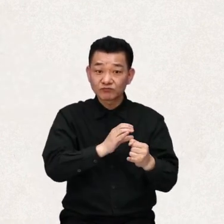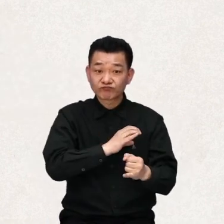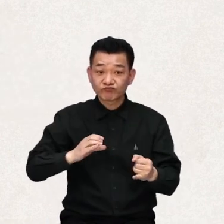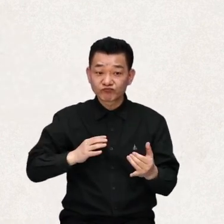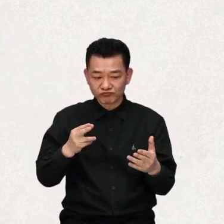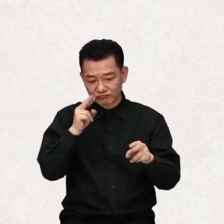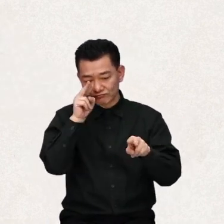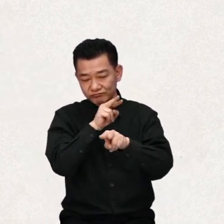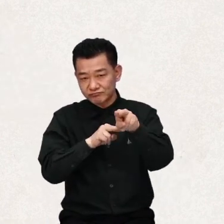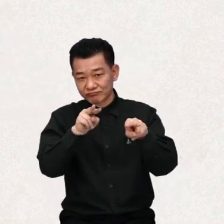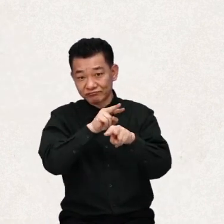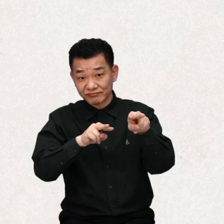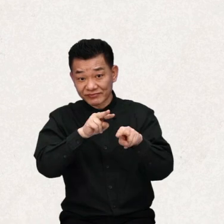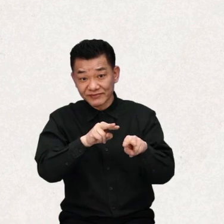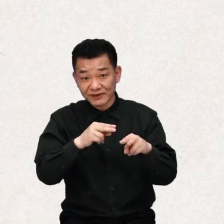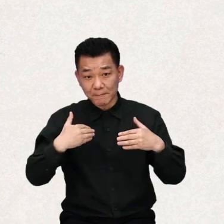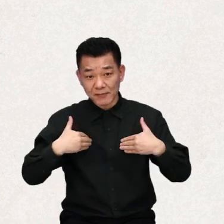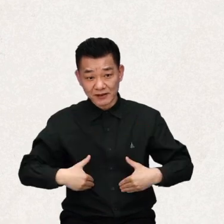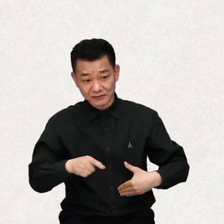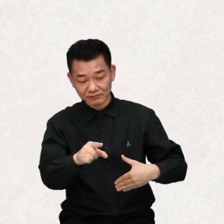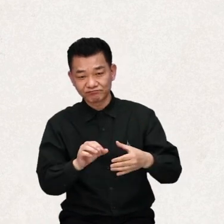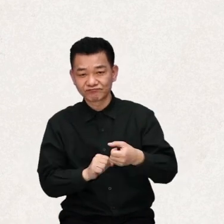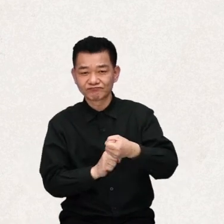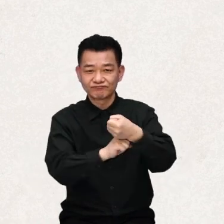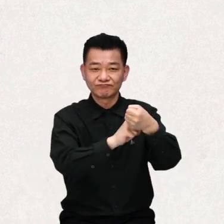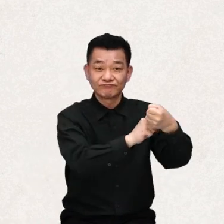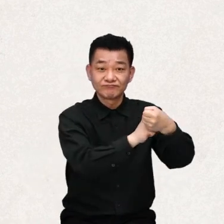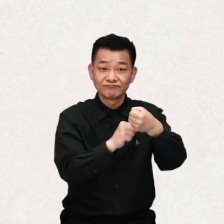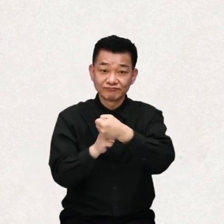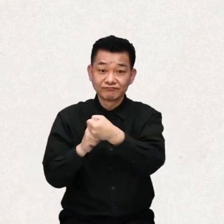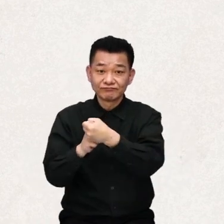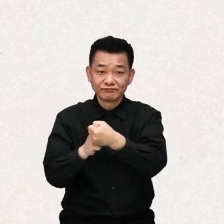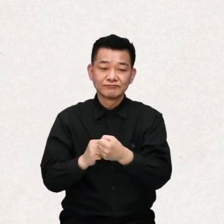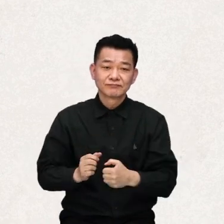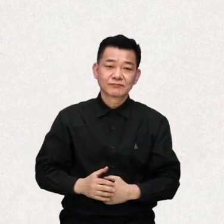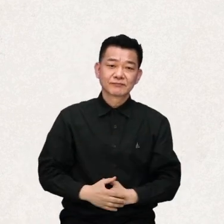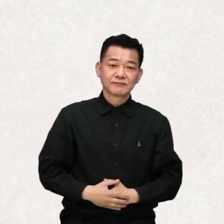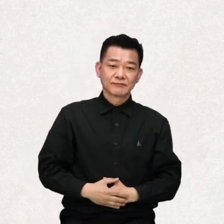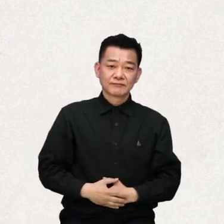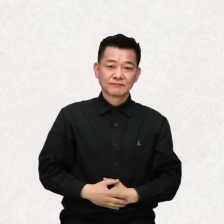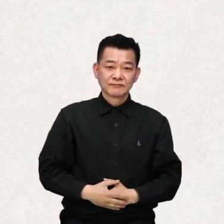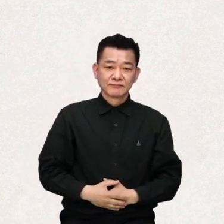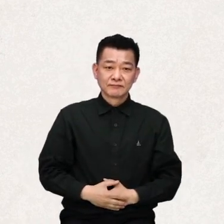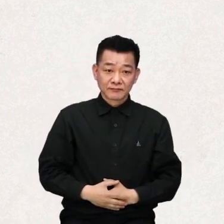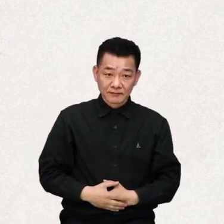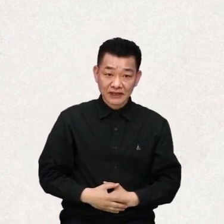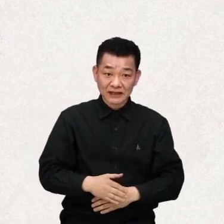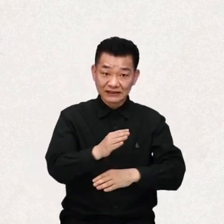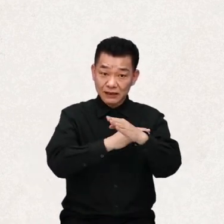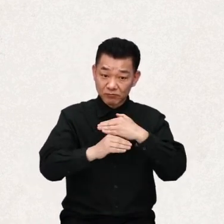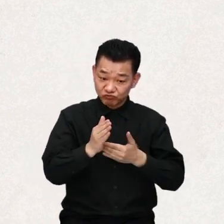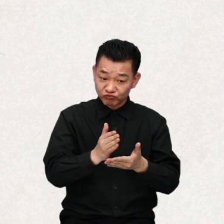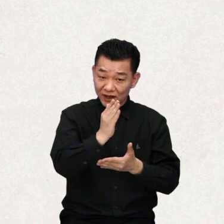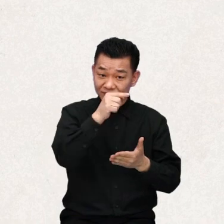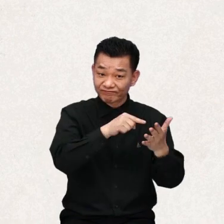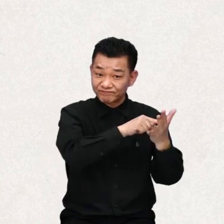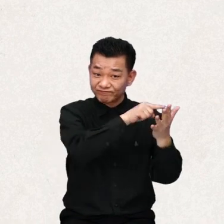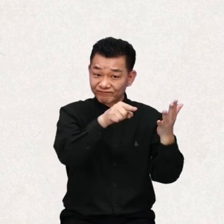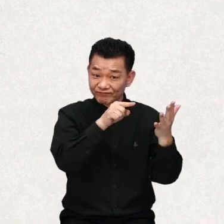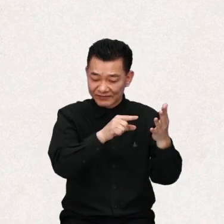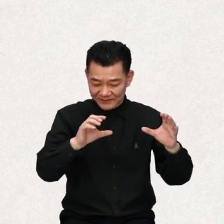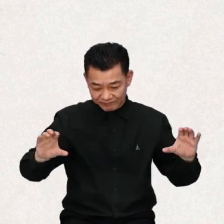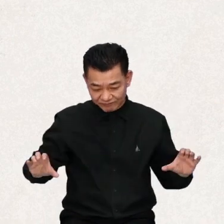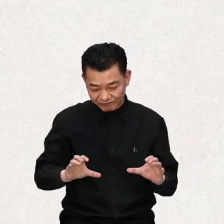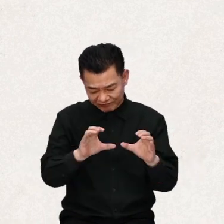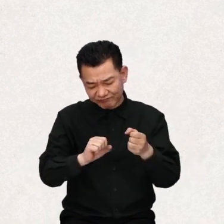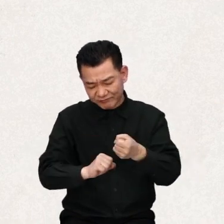Lastly, the Committee is assisting the fulfillment of the Convention on the Rights of Persons with Disabilities by cooperating with the